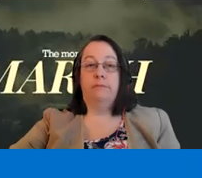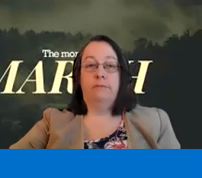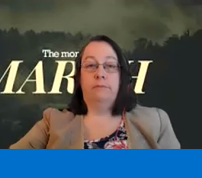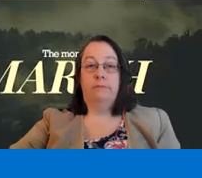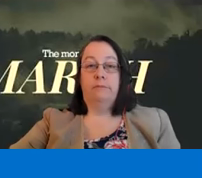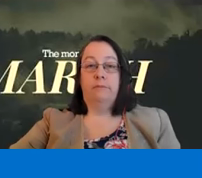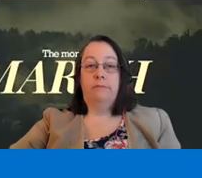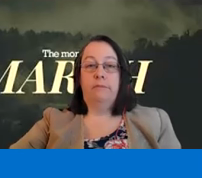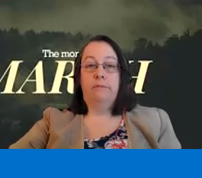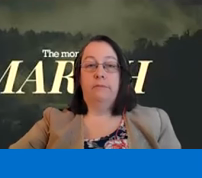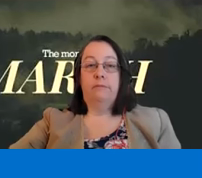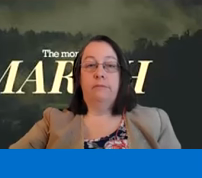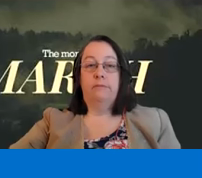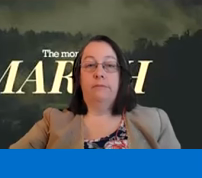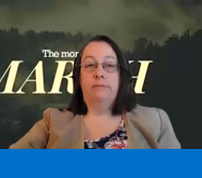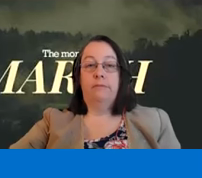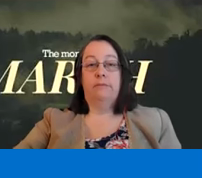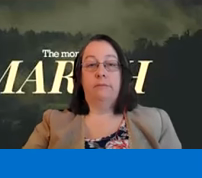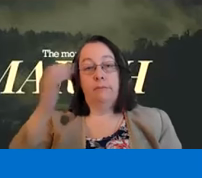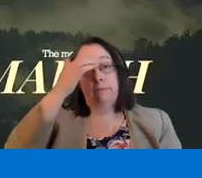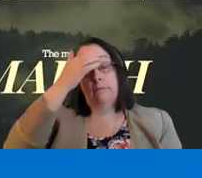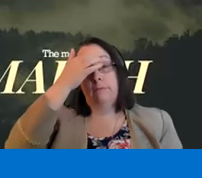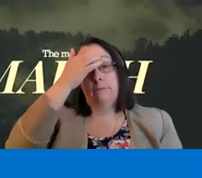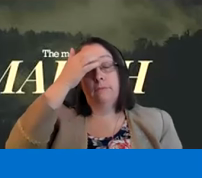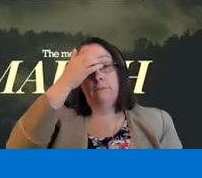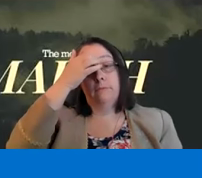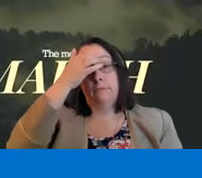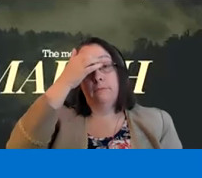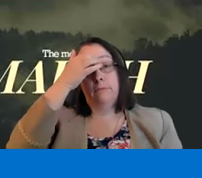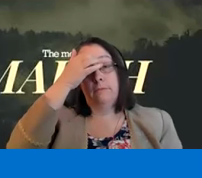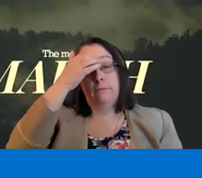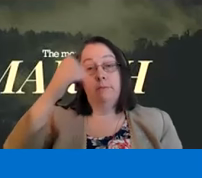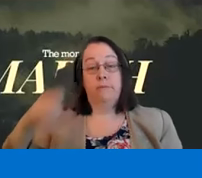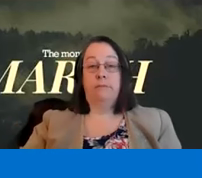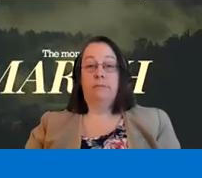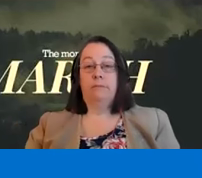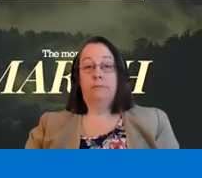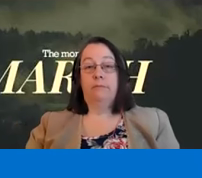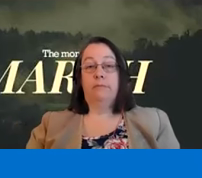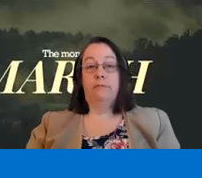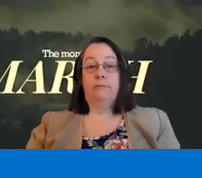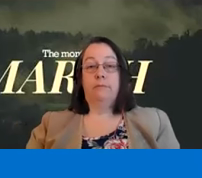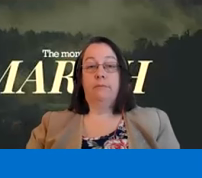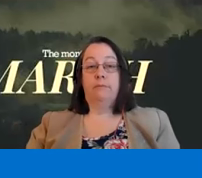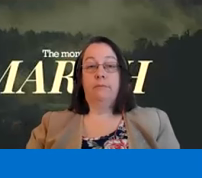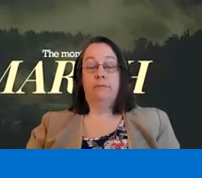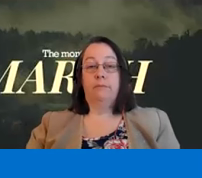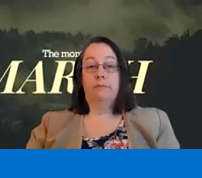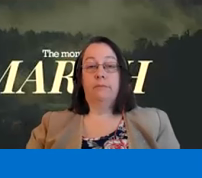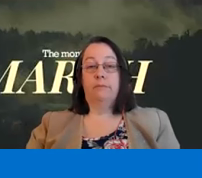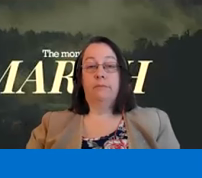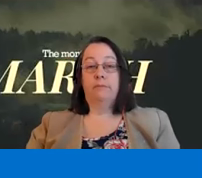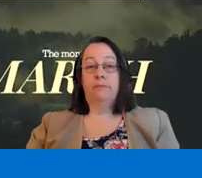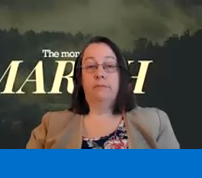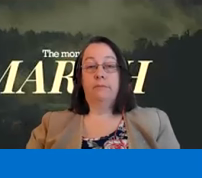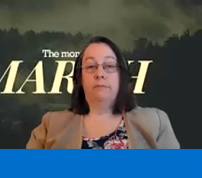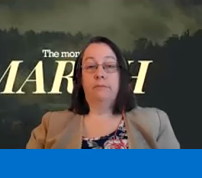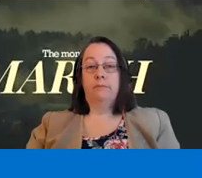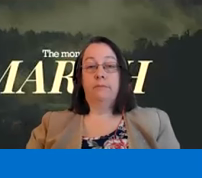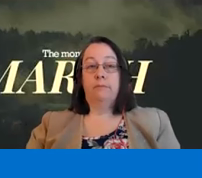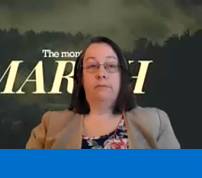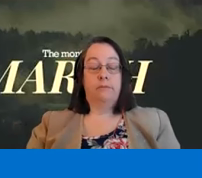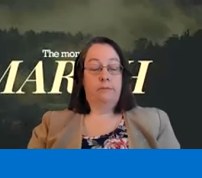So one quick highlight to distinct several, just setting the stage. There's a difference between